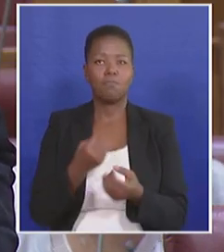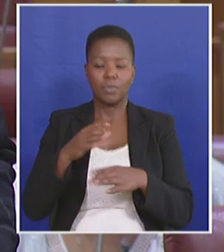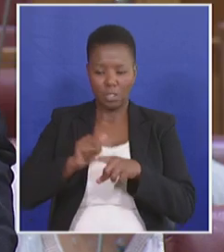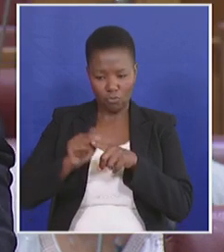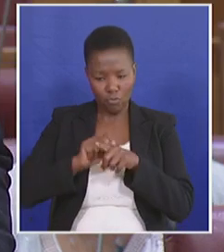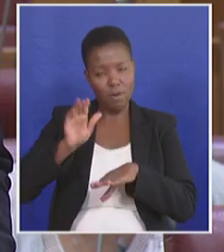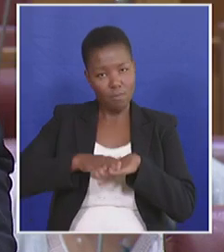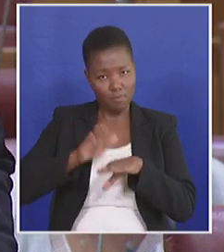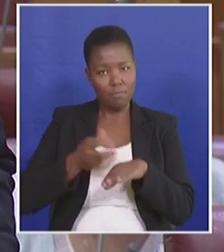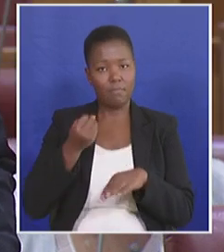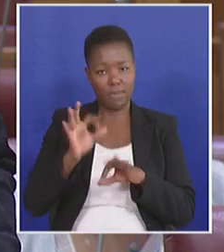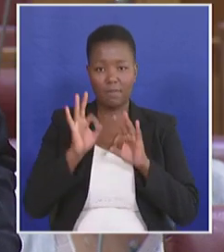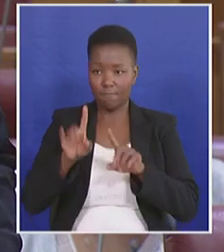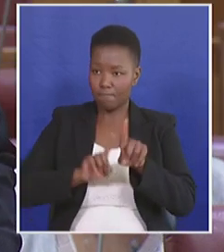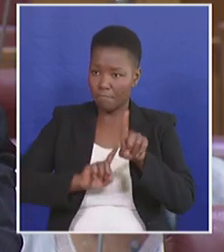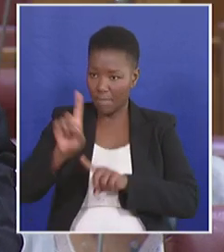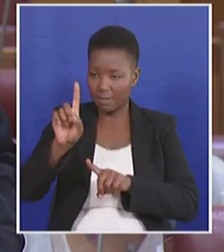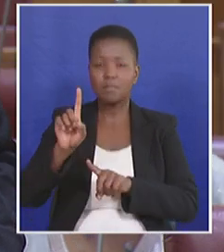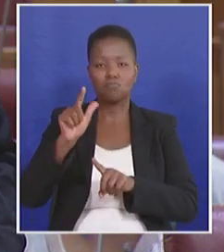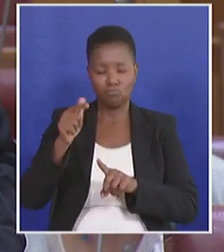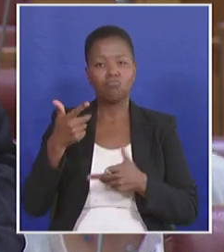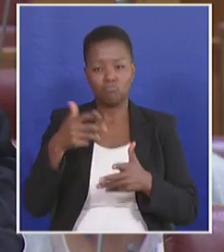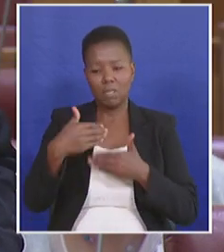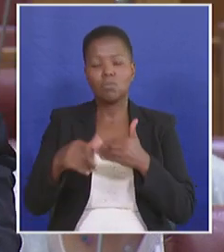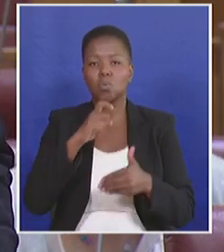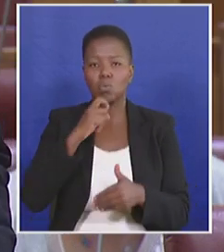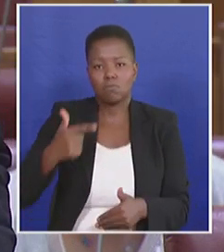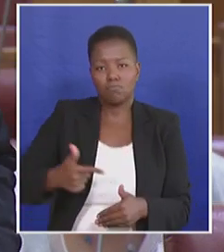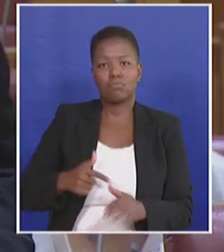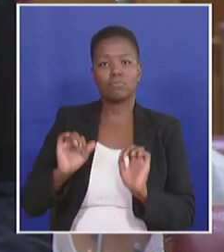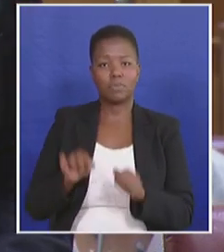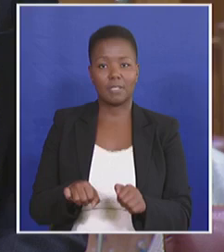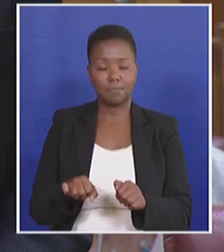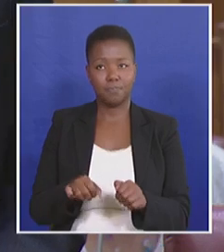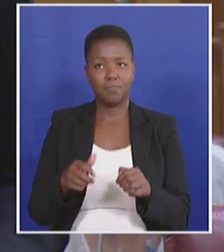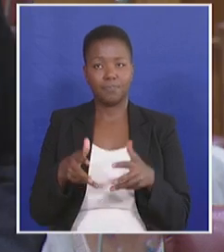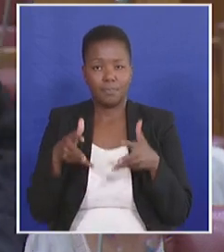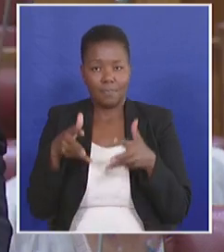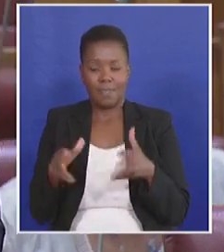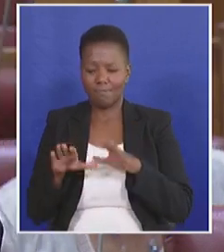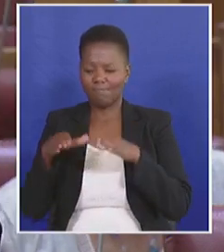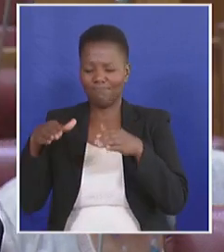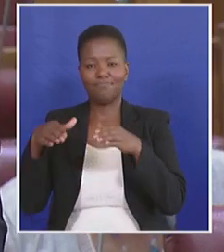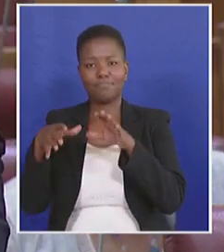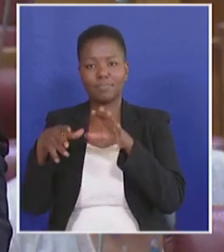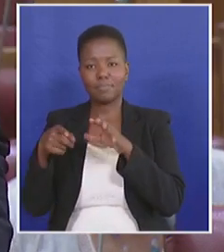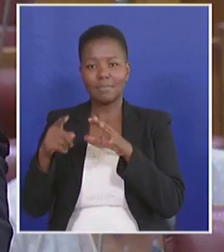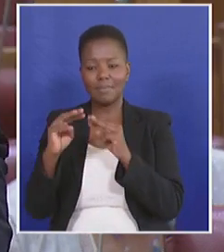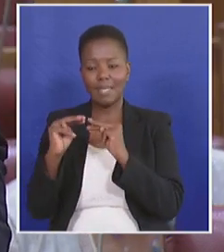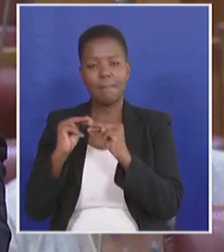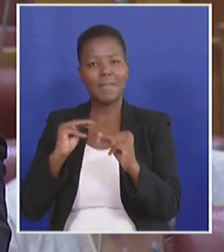training until they pass the assessment. We have established a dedicated capacity called management